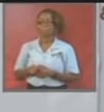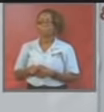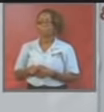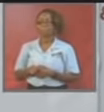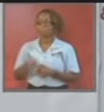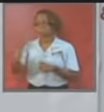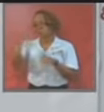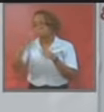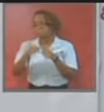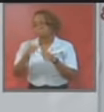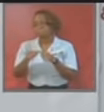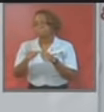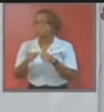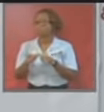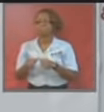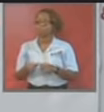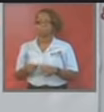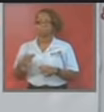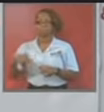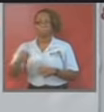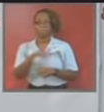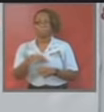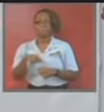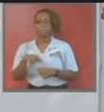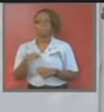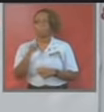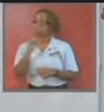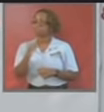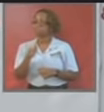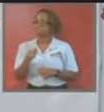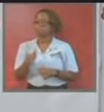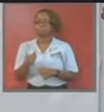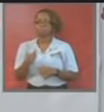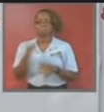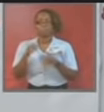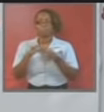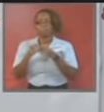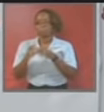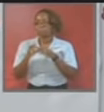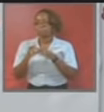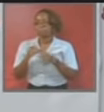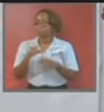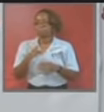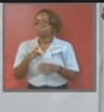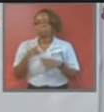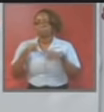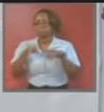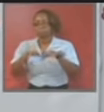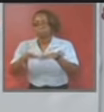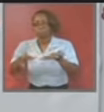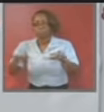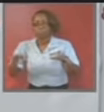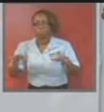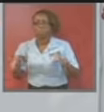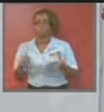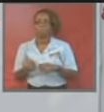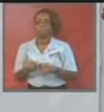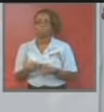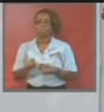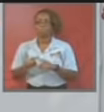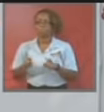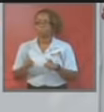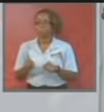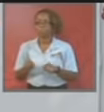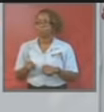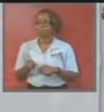And while we can't account for why individuals may be choosing more and more frequently to fail to adhere to the public